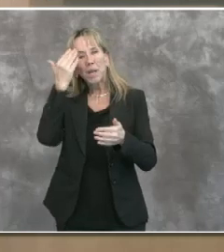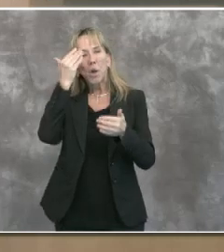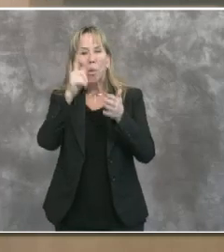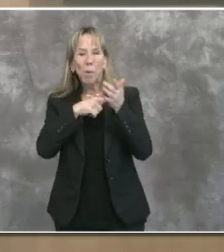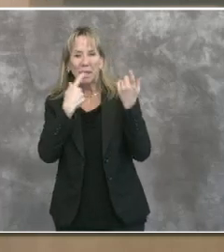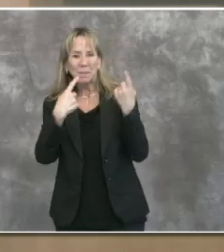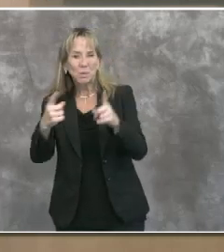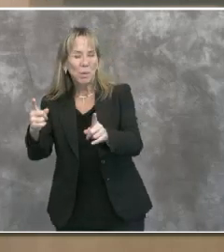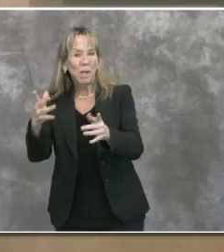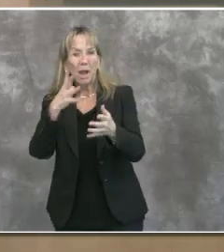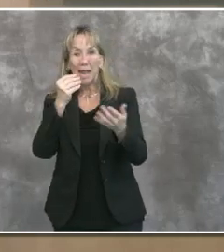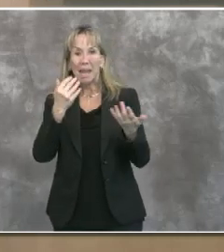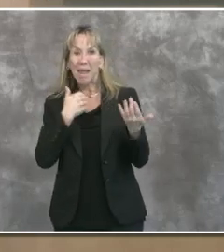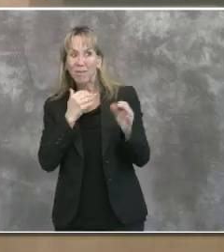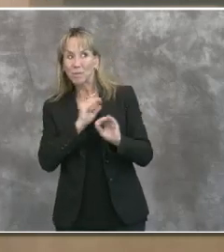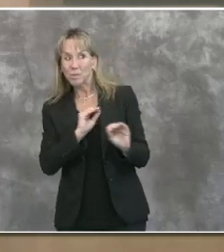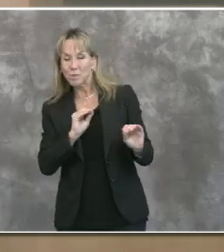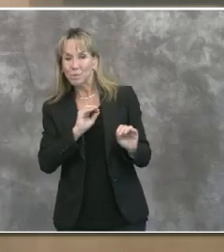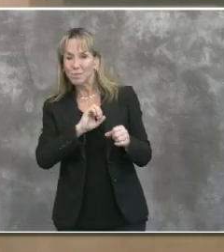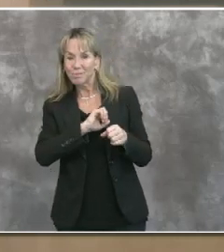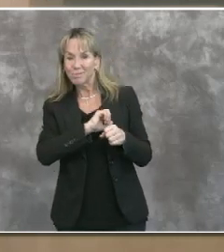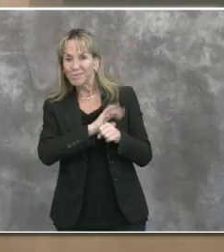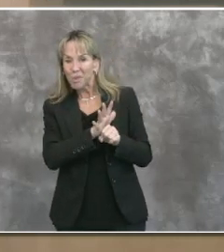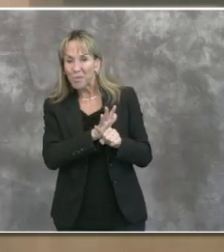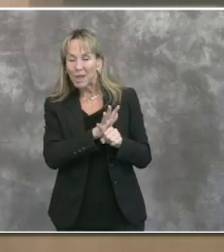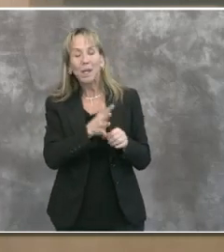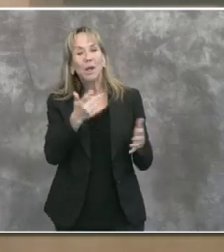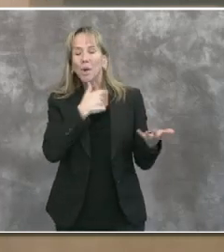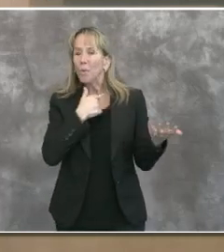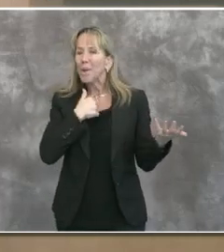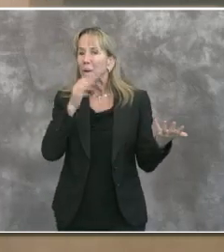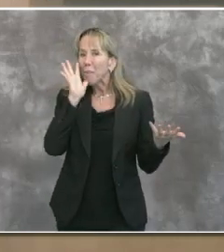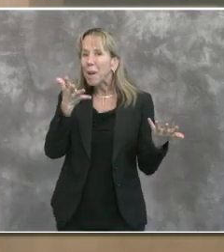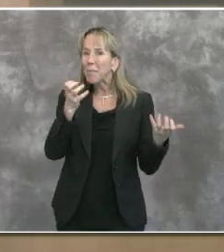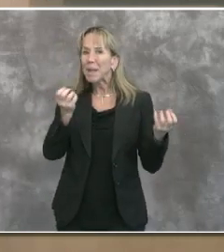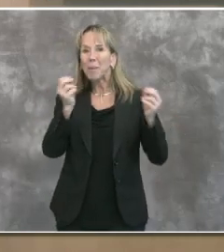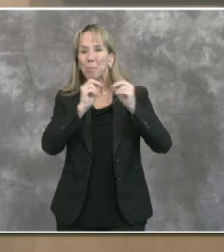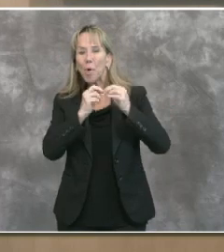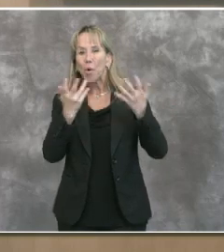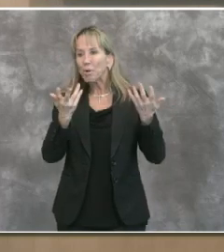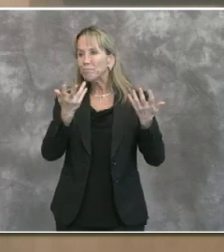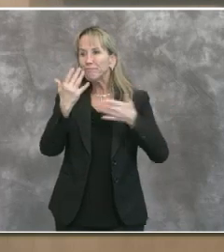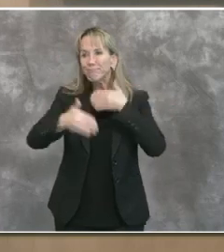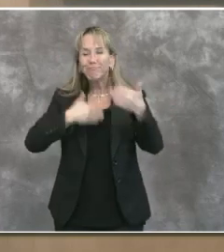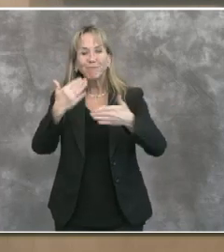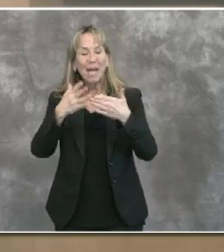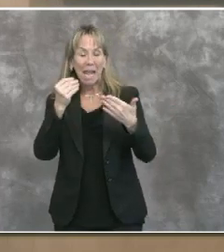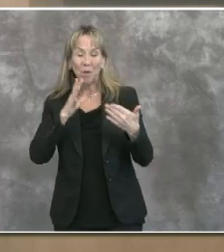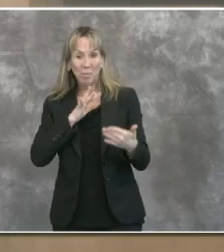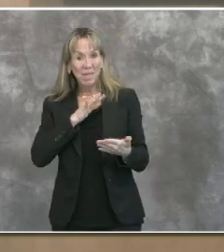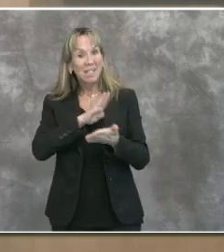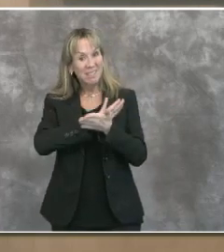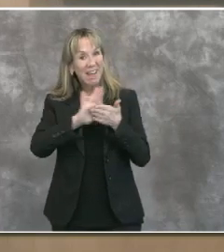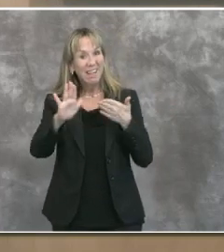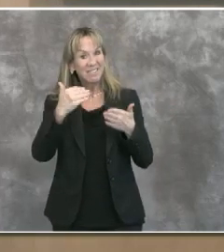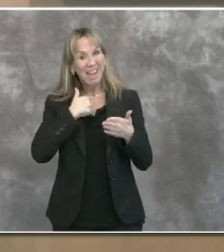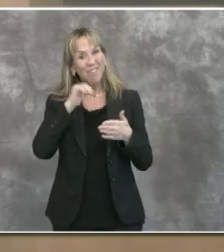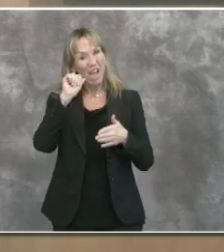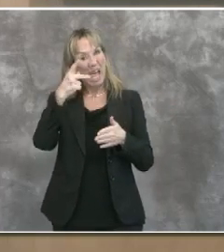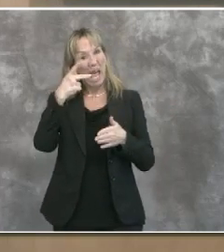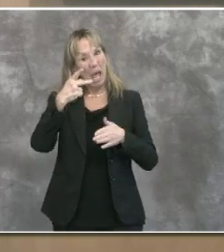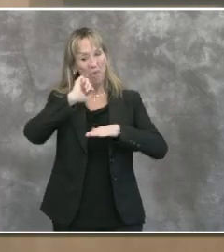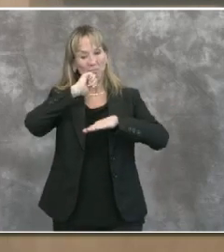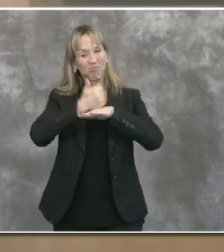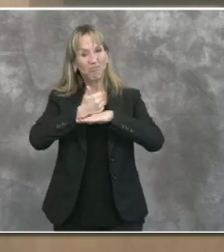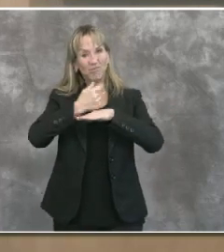pre-COVID type of environment, we're going to be going in and out of the county, and it's nice to have an app that is applicable across the state. And so we're